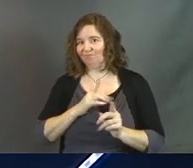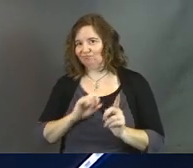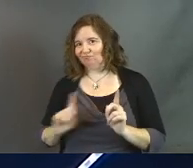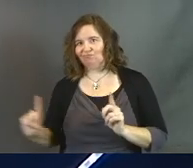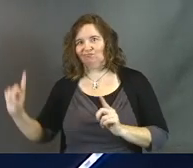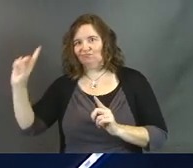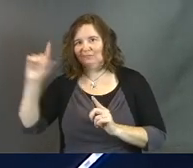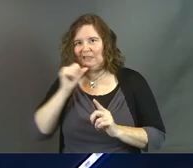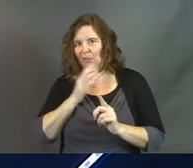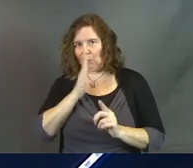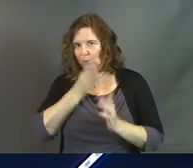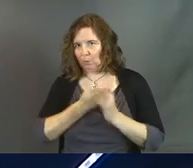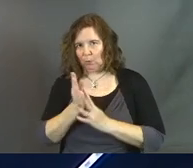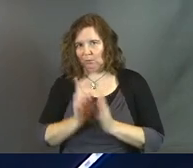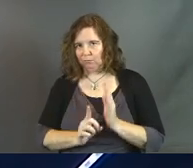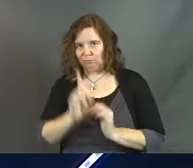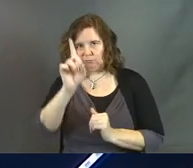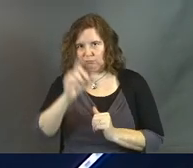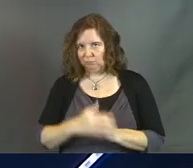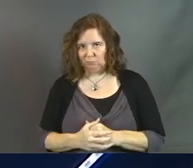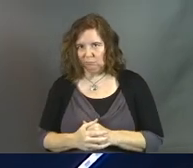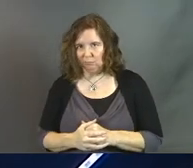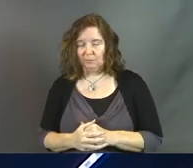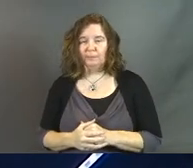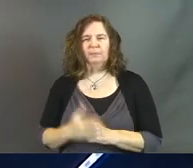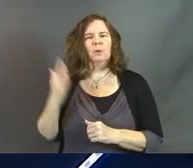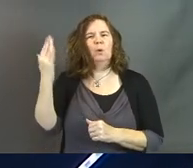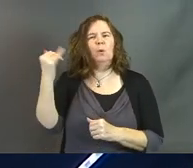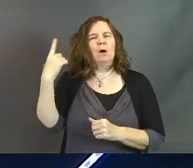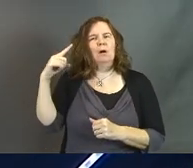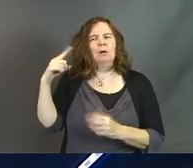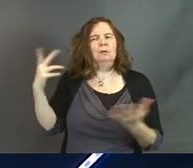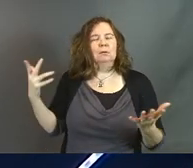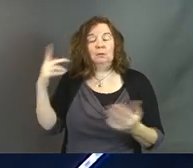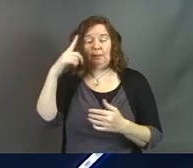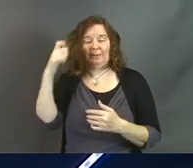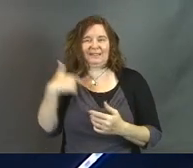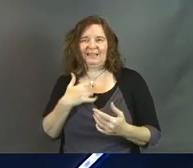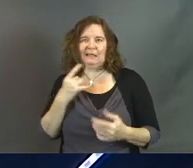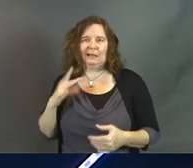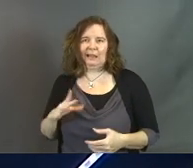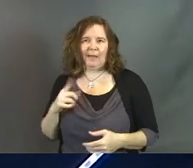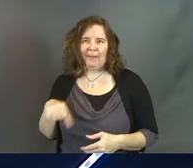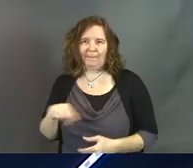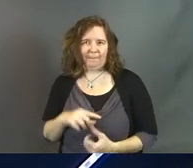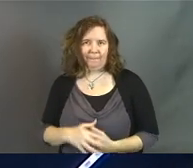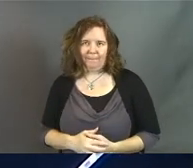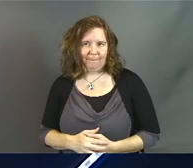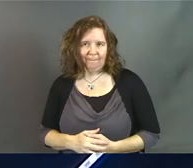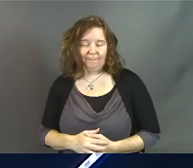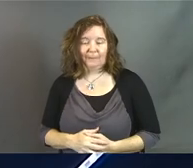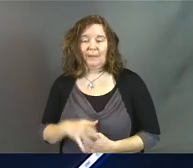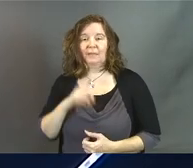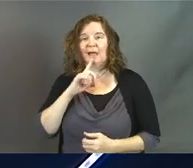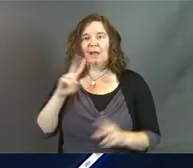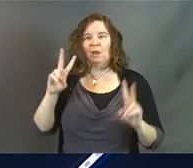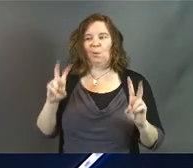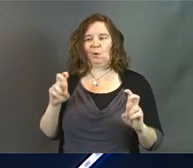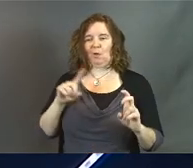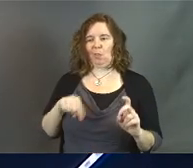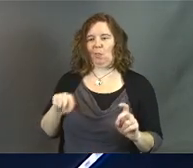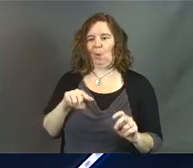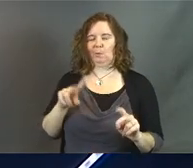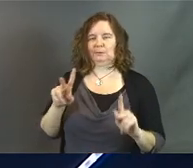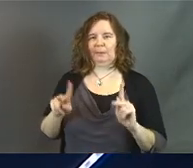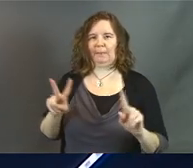around. They went around Samaria. Why? Because they didn't like them. They were those